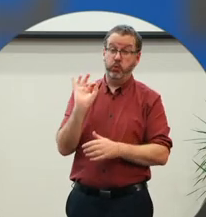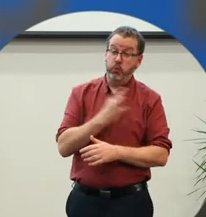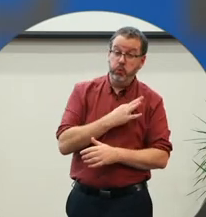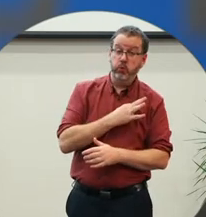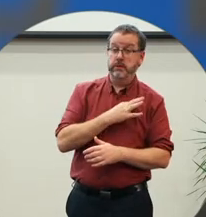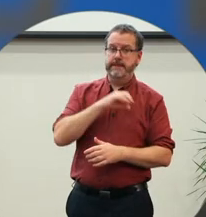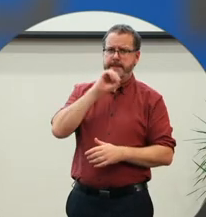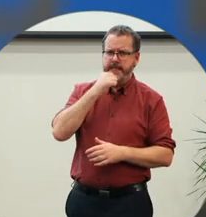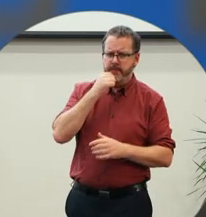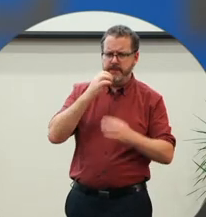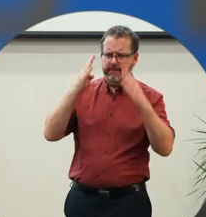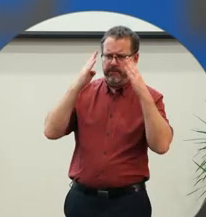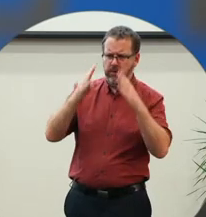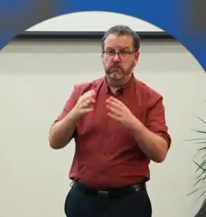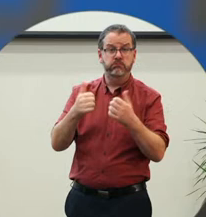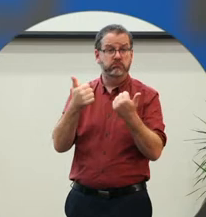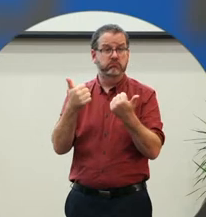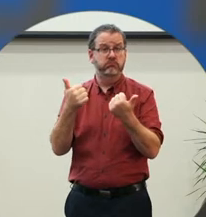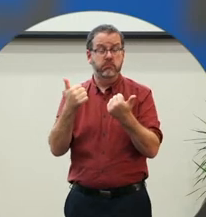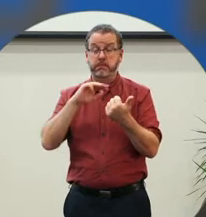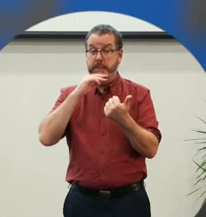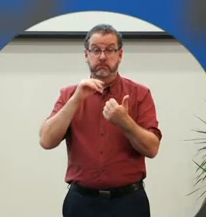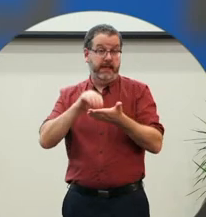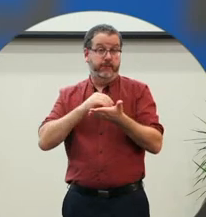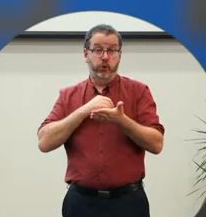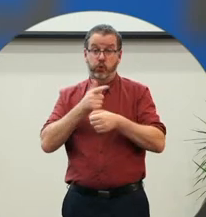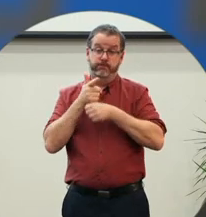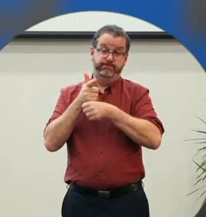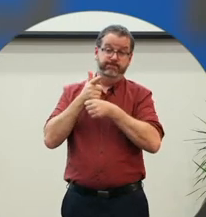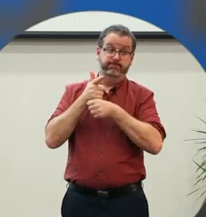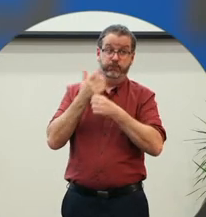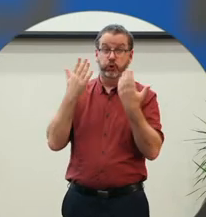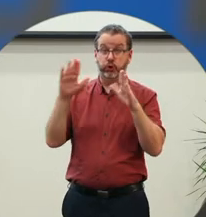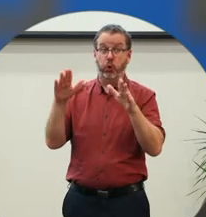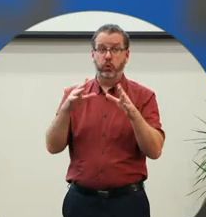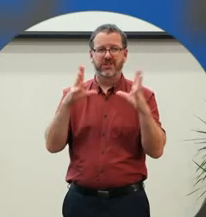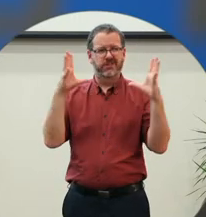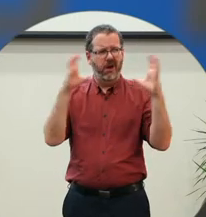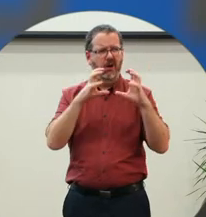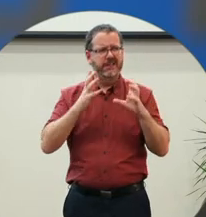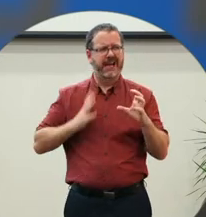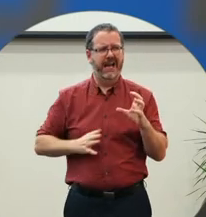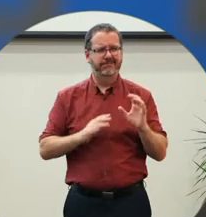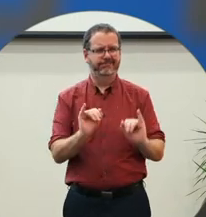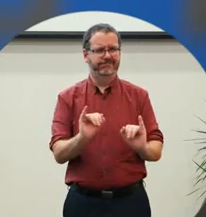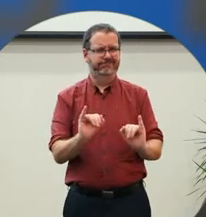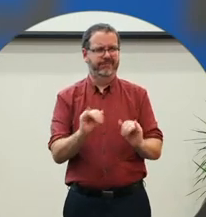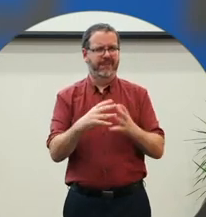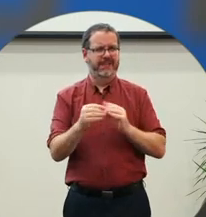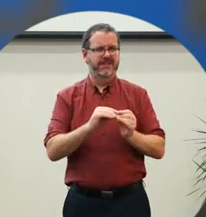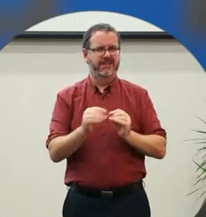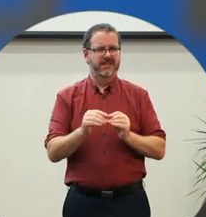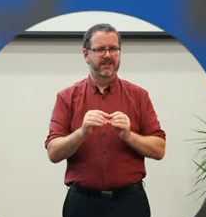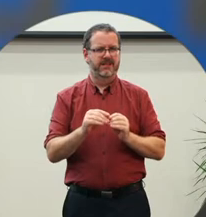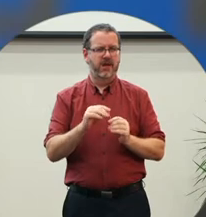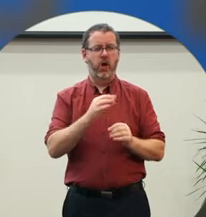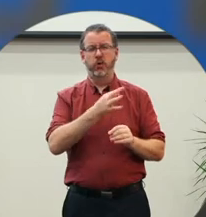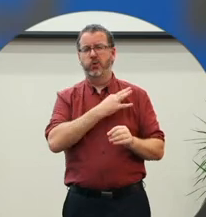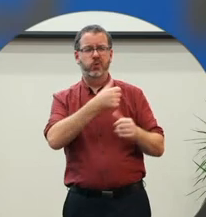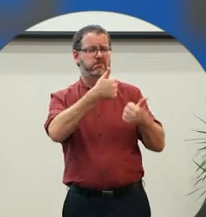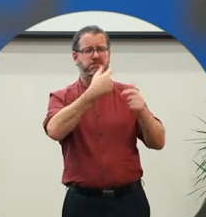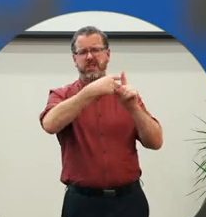don't think that they would shy away from the darker side of all of this, and nor should they, you know.